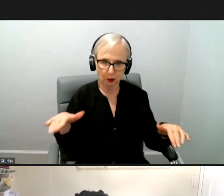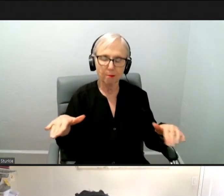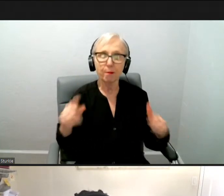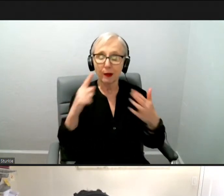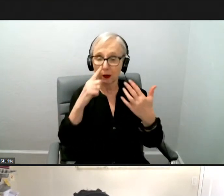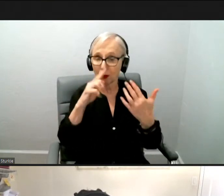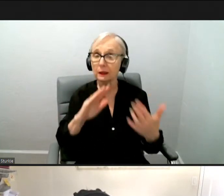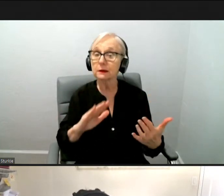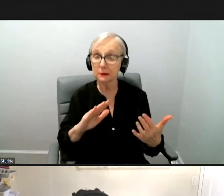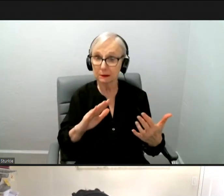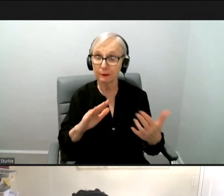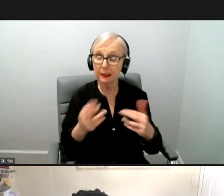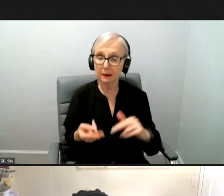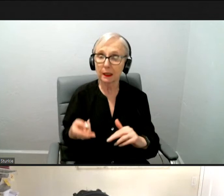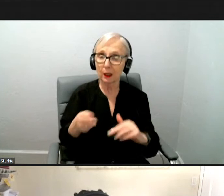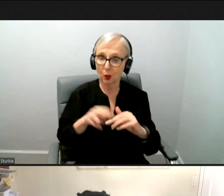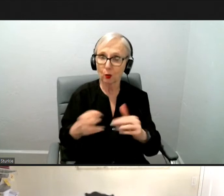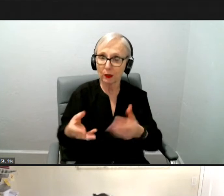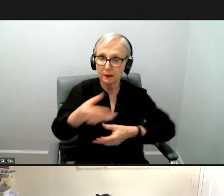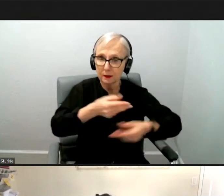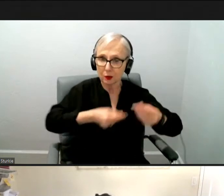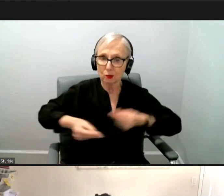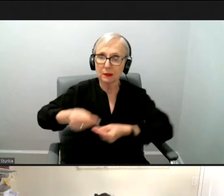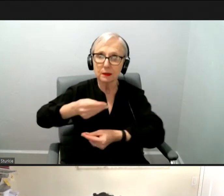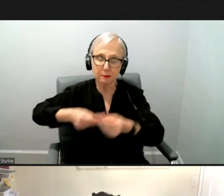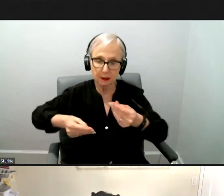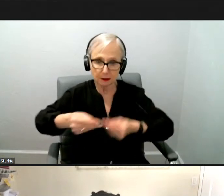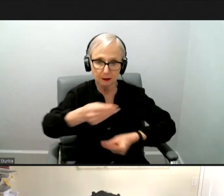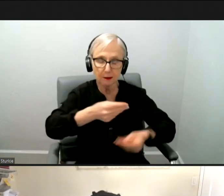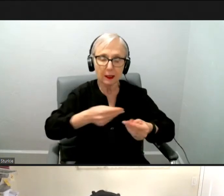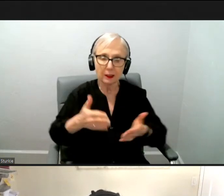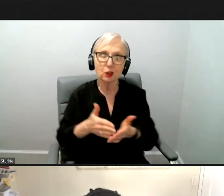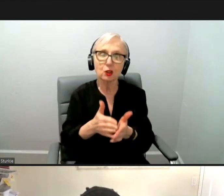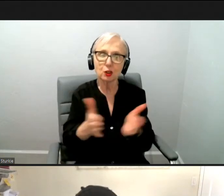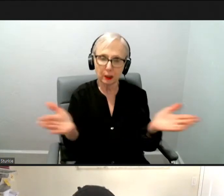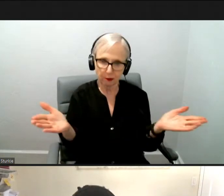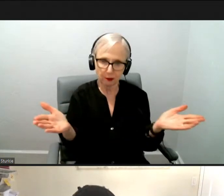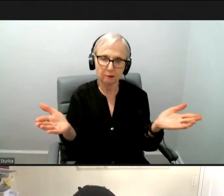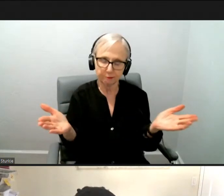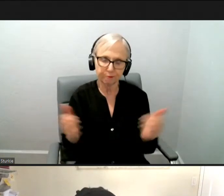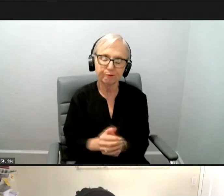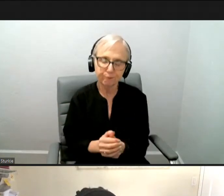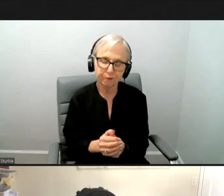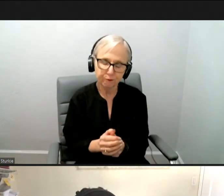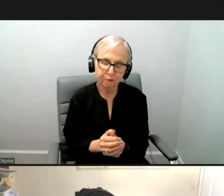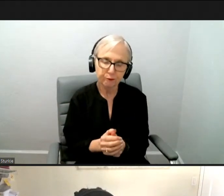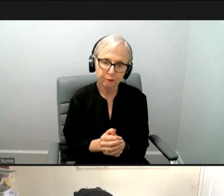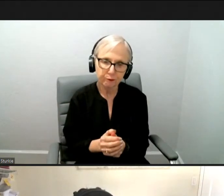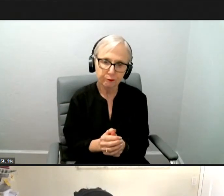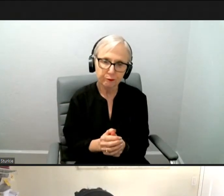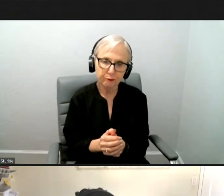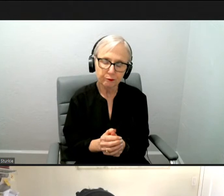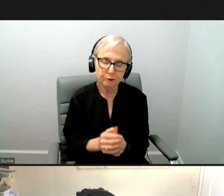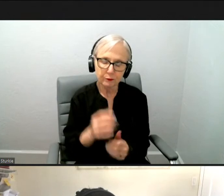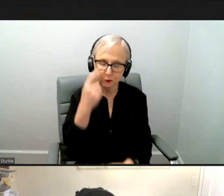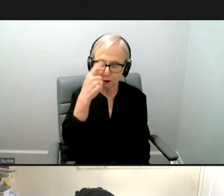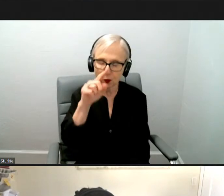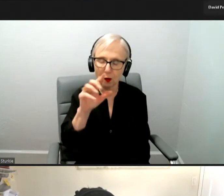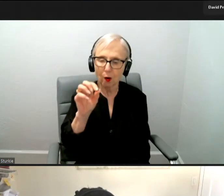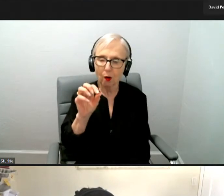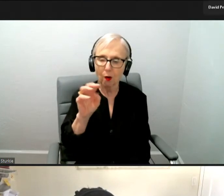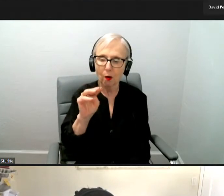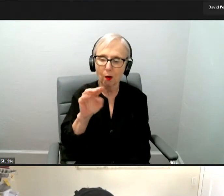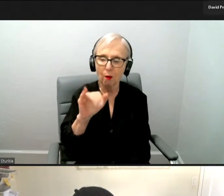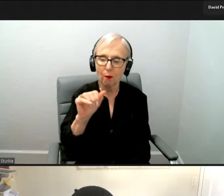expect the increased transmissibility that we are seeing in general with Omicron to hold true in transmission in children.